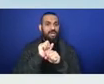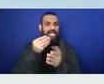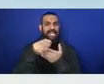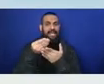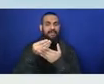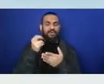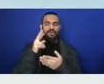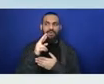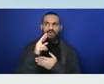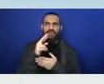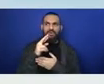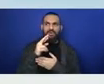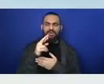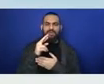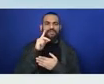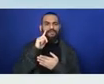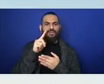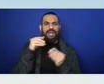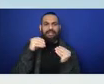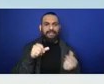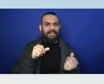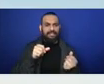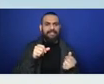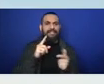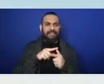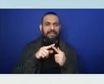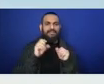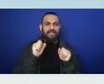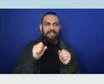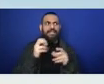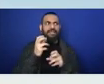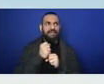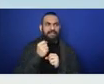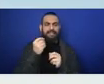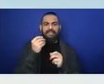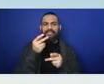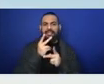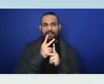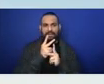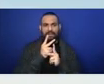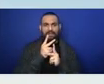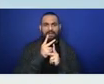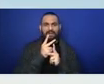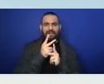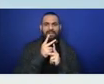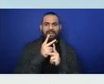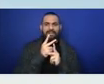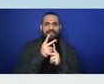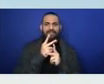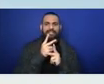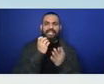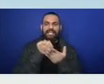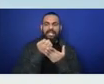of PPP through the Schedule C. So they can apply. Now, if they need